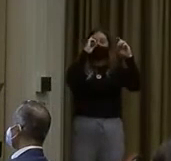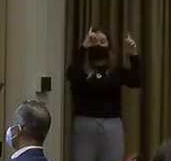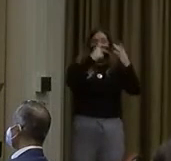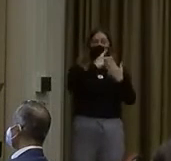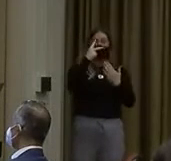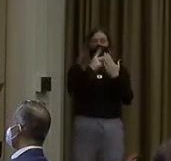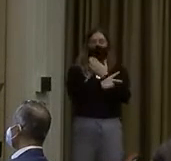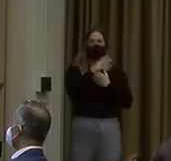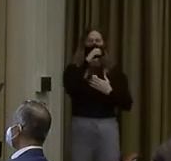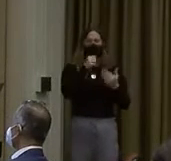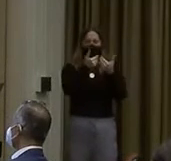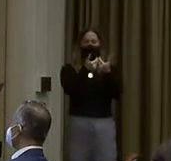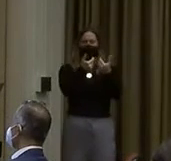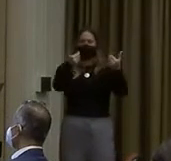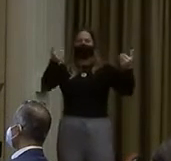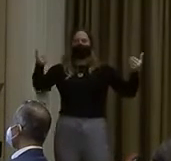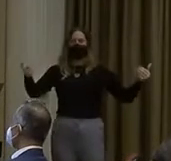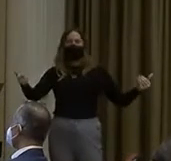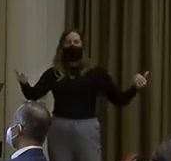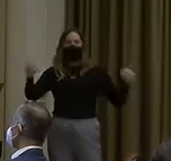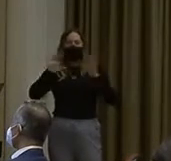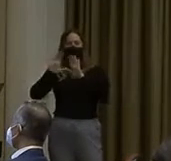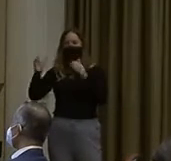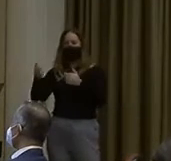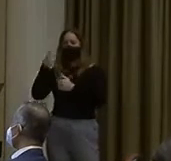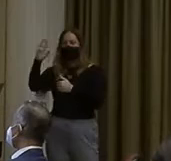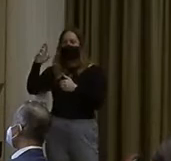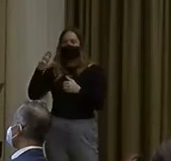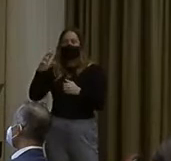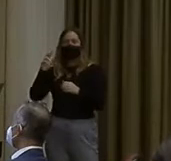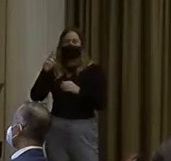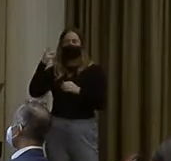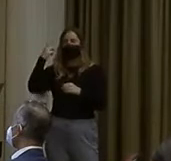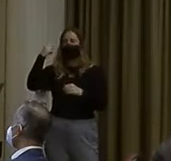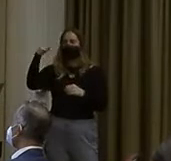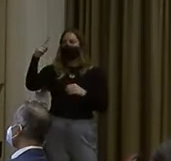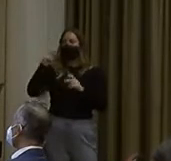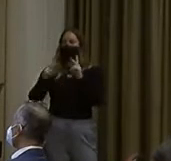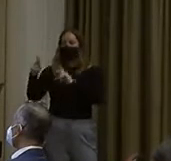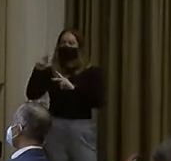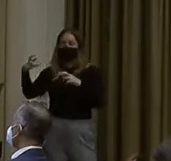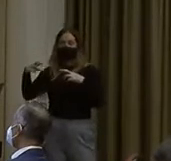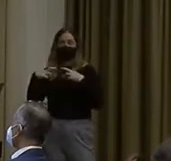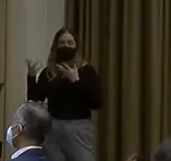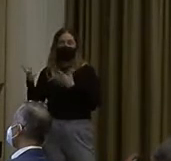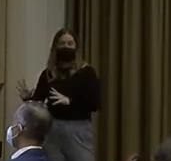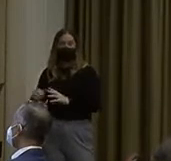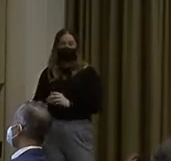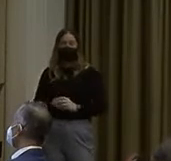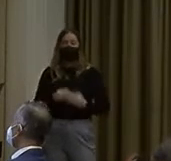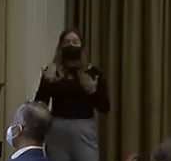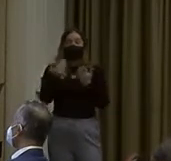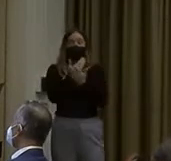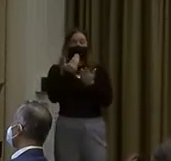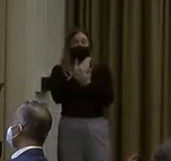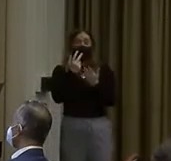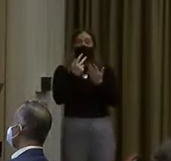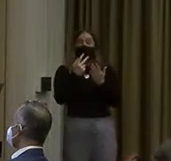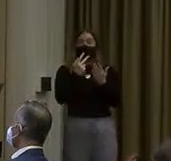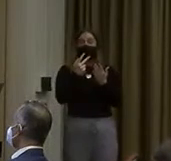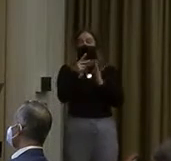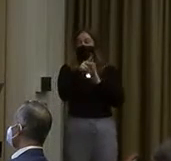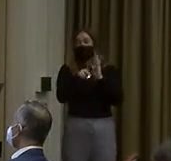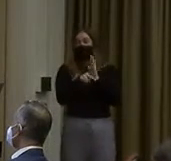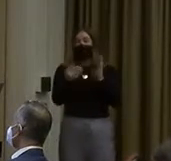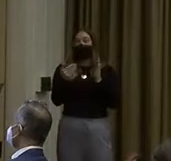offer age-segregated enrichment courses for retirees, new age-friendly initiatives, university initiatives, are establishing